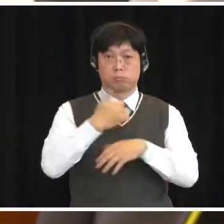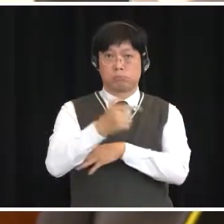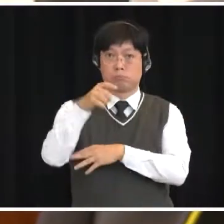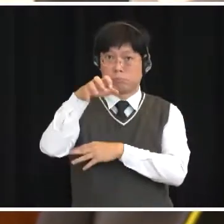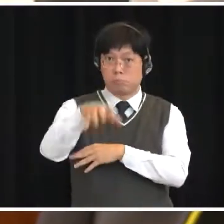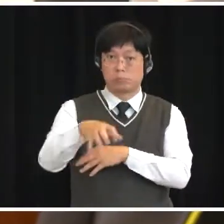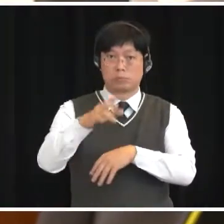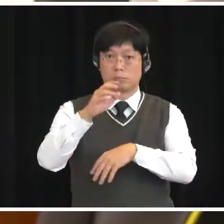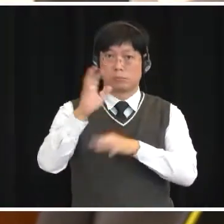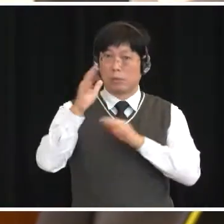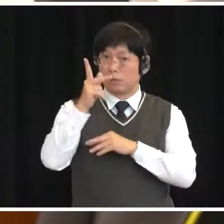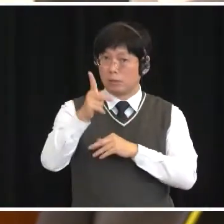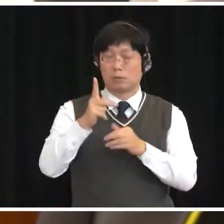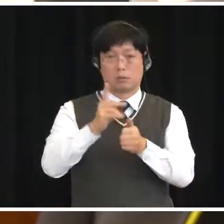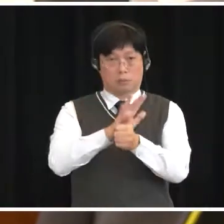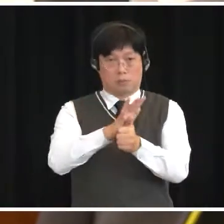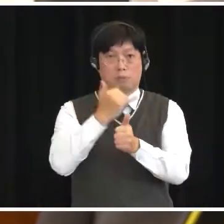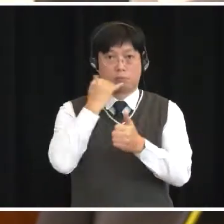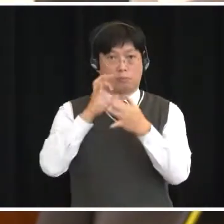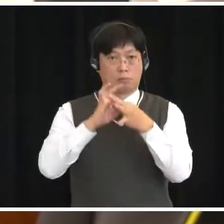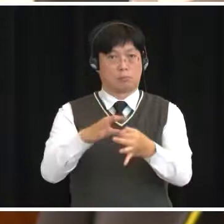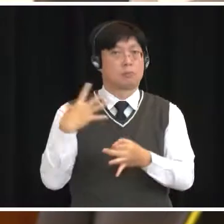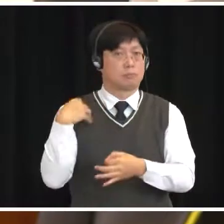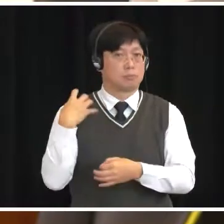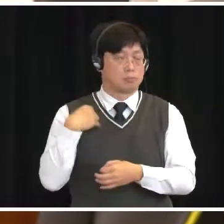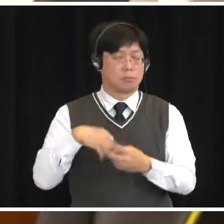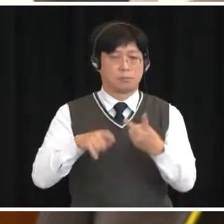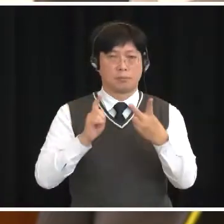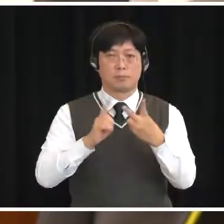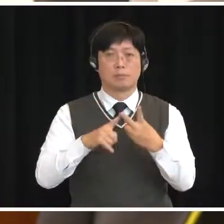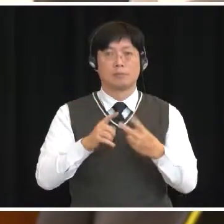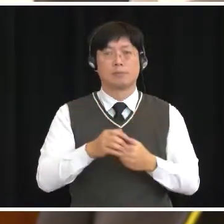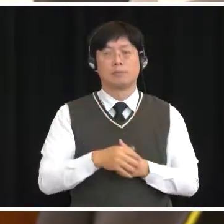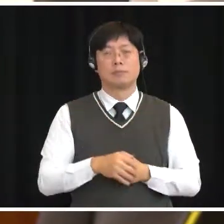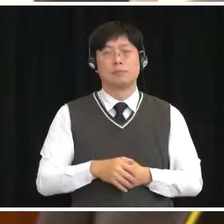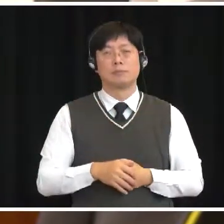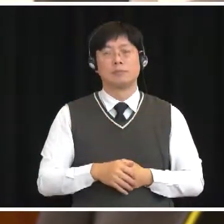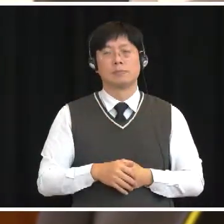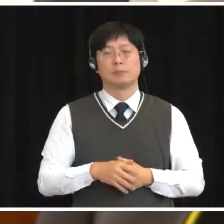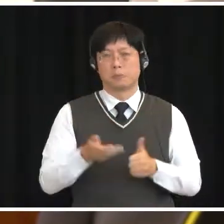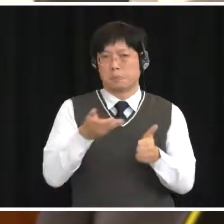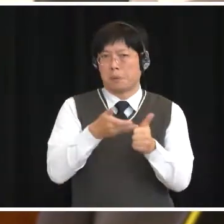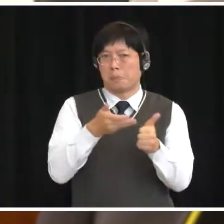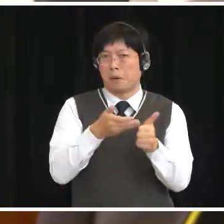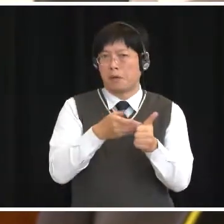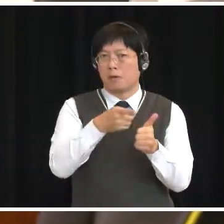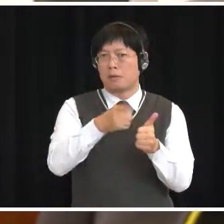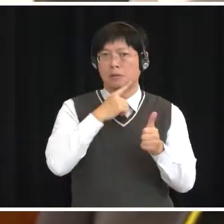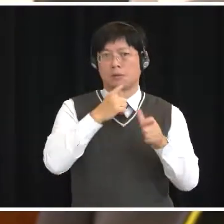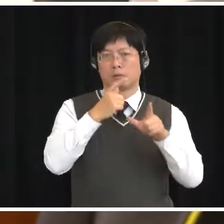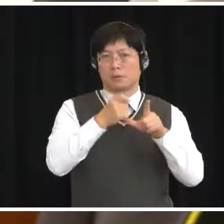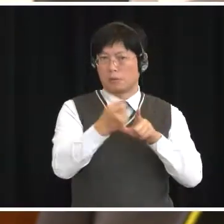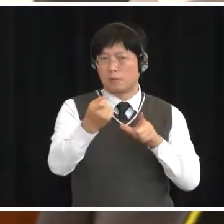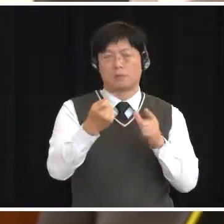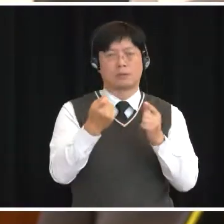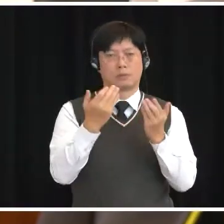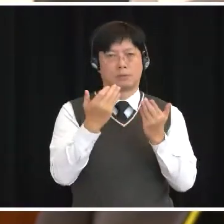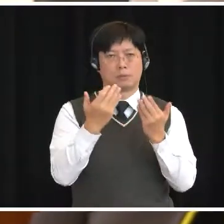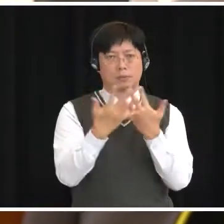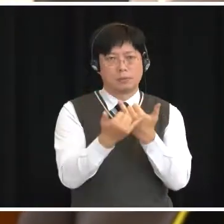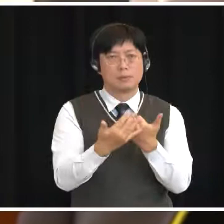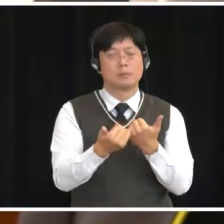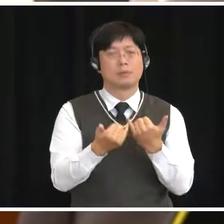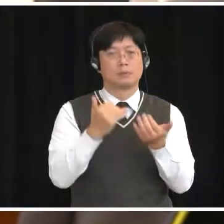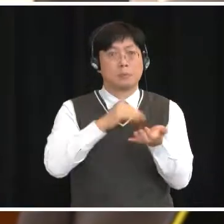is used to make sure that children in the rural area have access to pediatricians services.